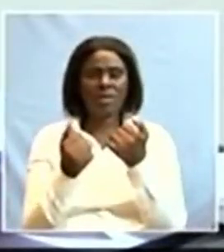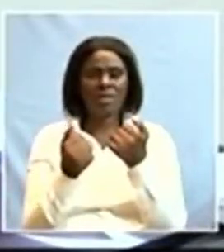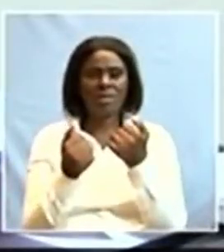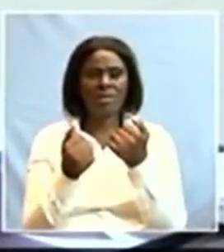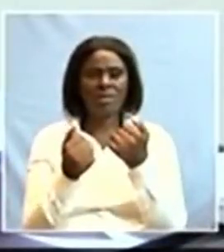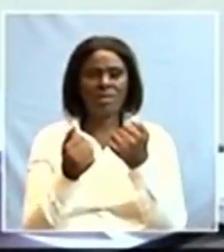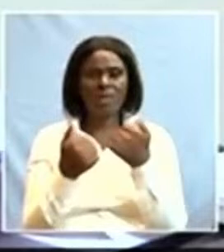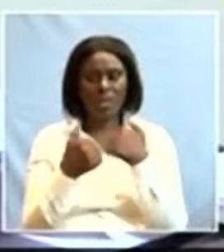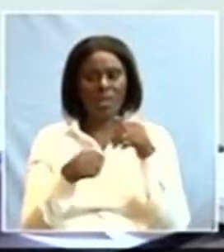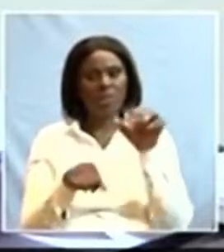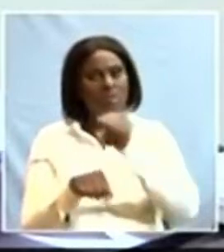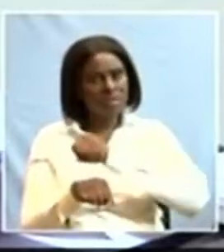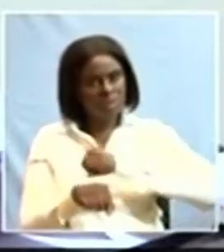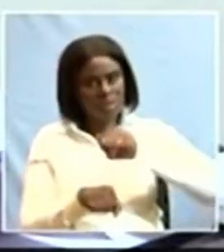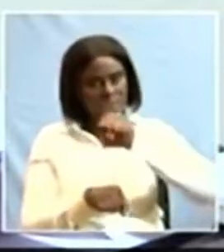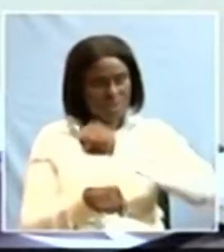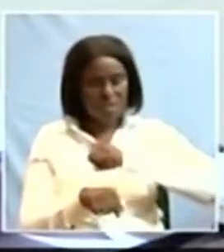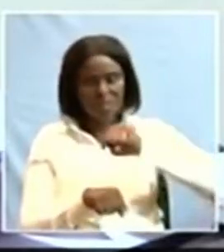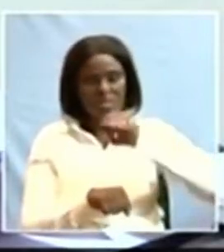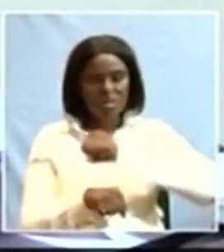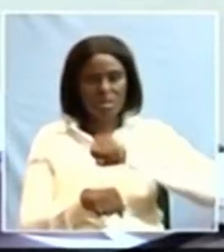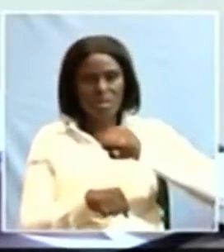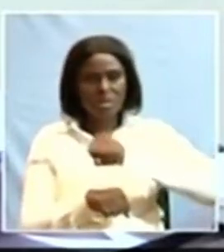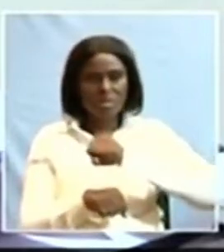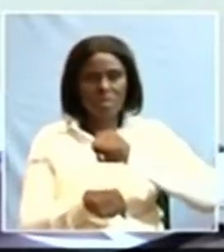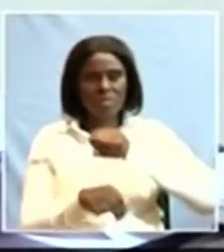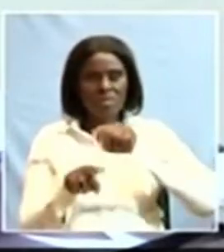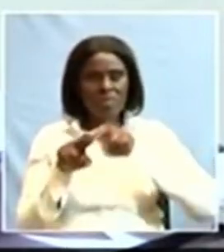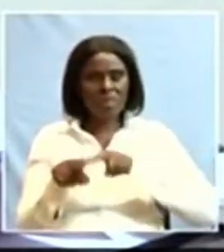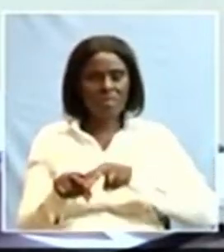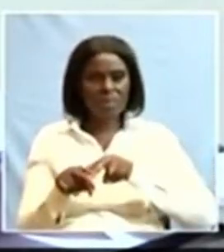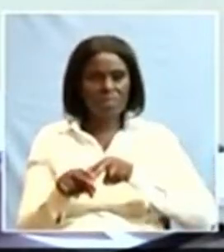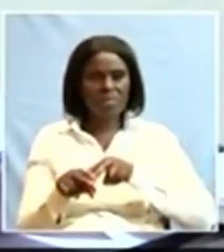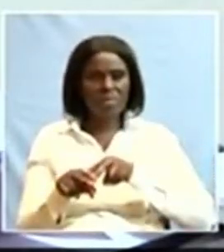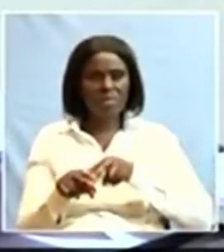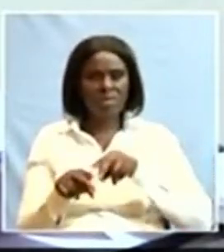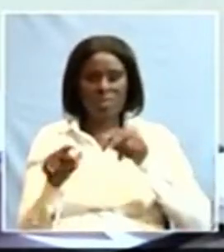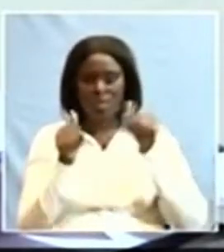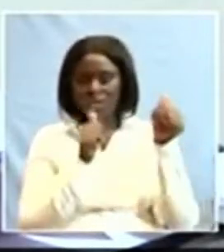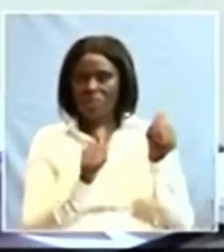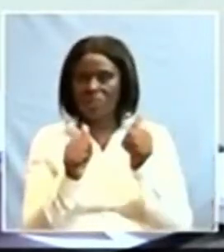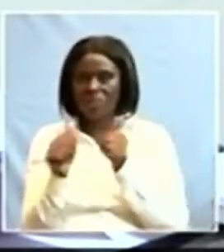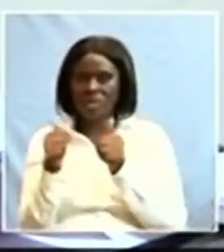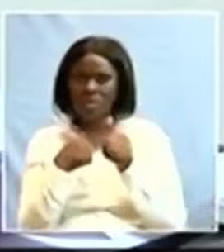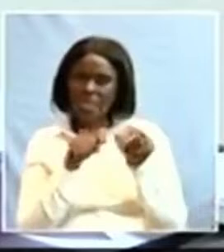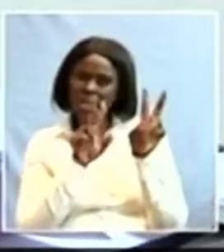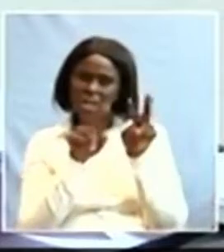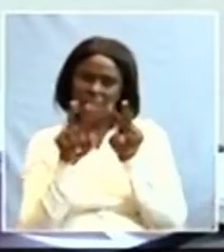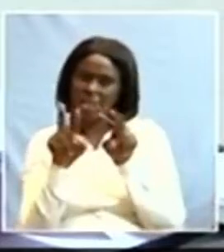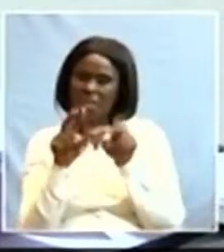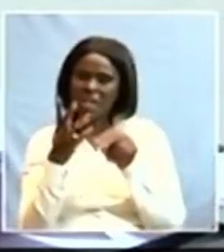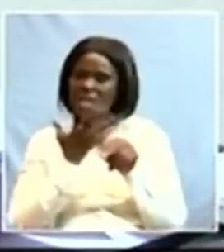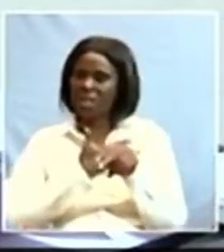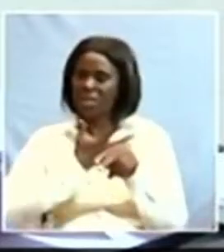the senior. from your... Please, may you sit? You have been very active. I'm observing your demeanor is